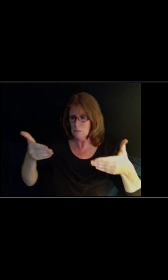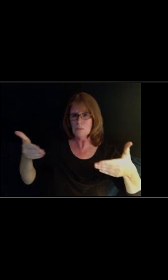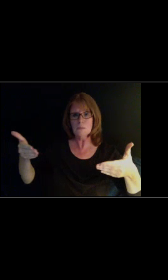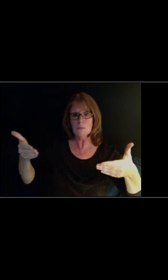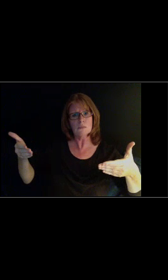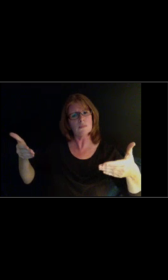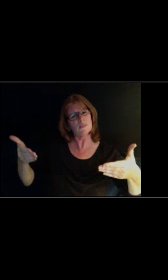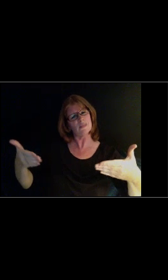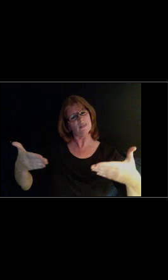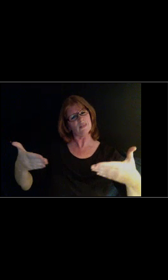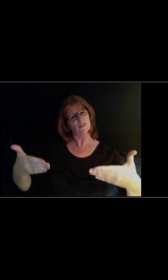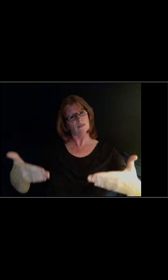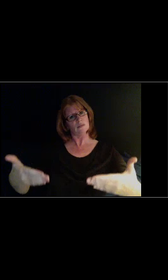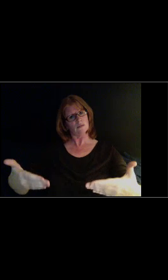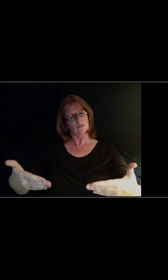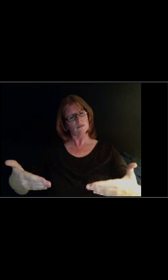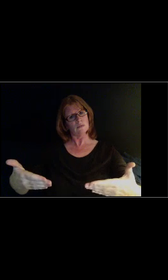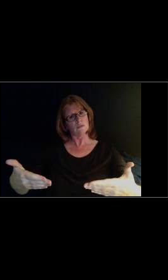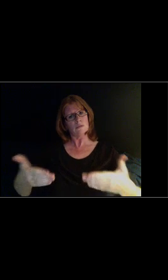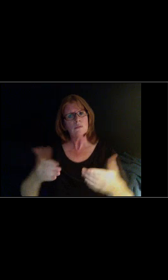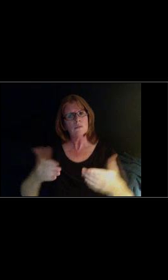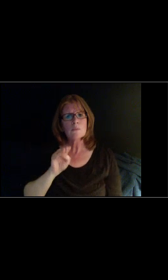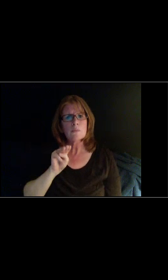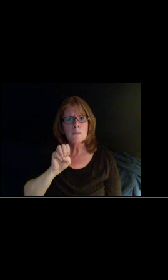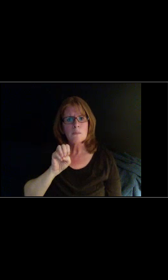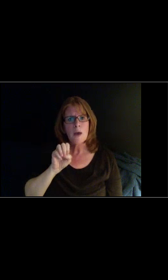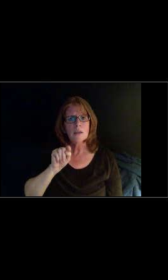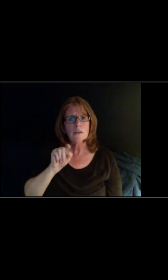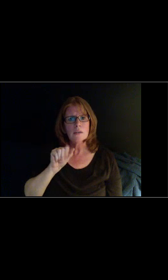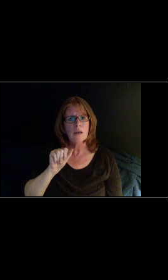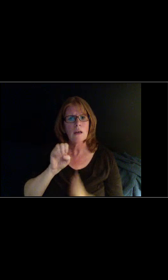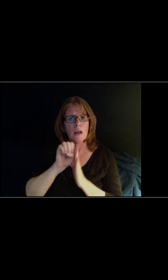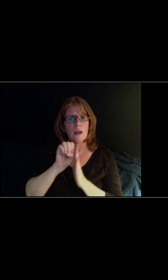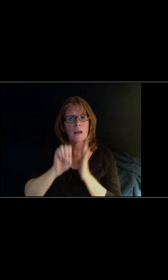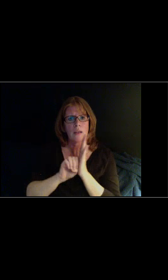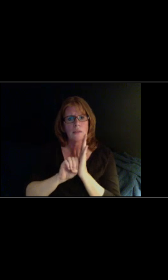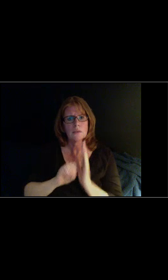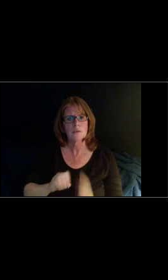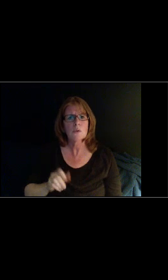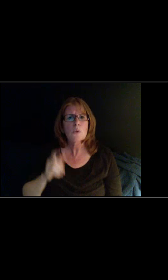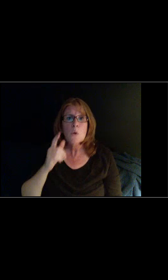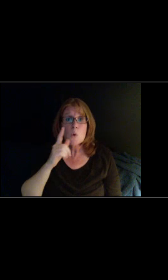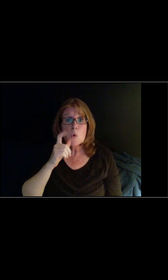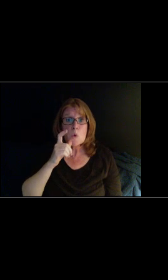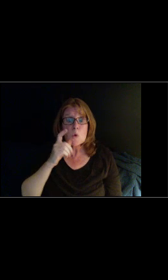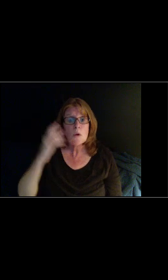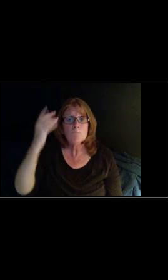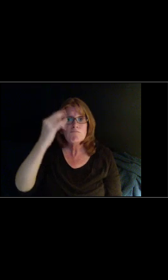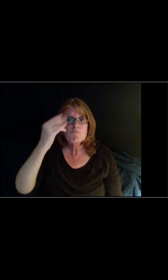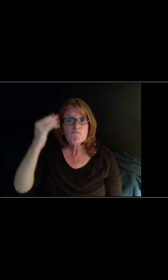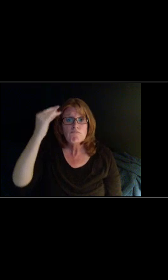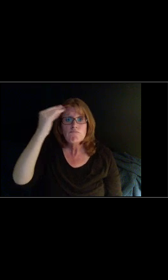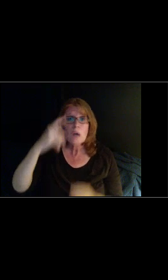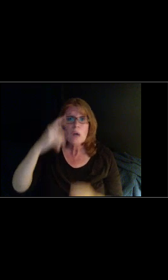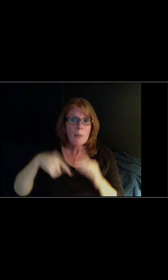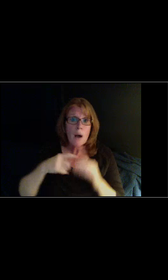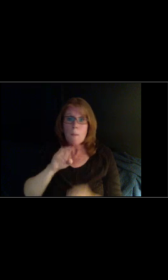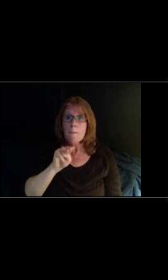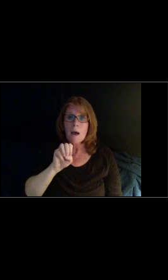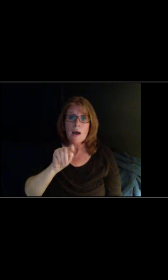It also compares and contrasts a wide variety of ethical code.